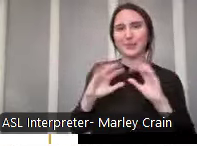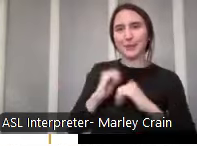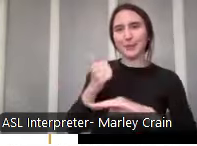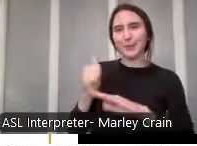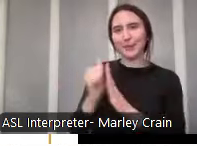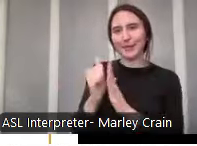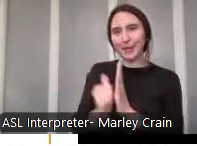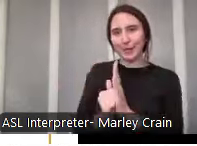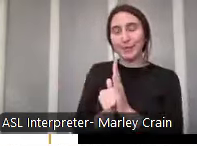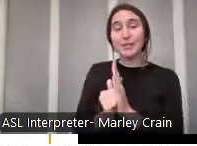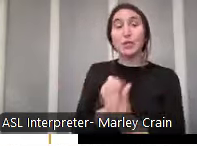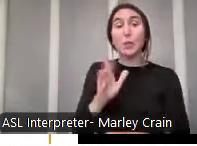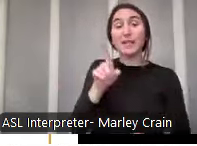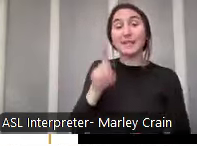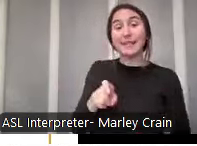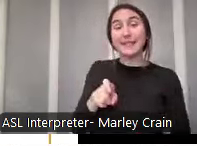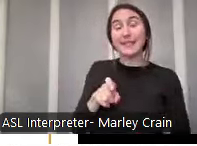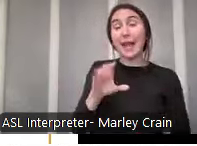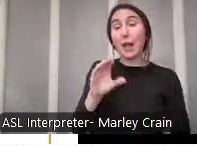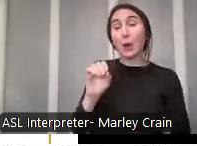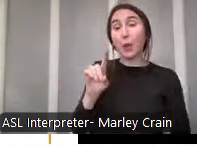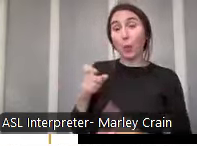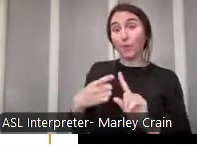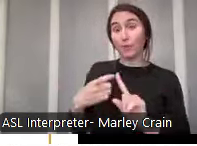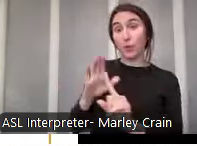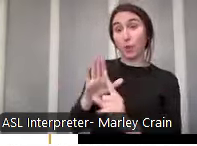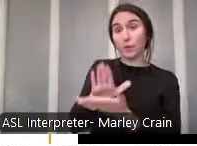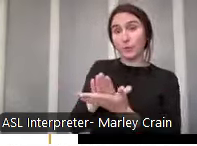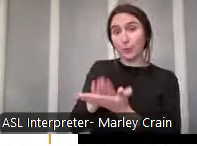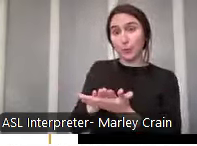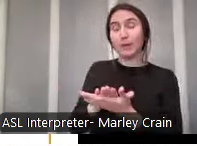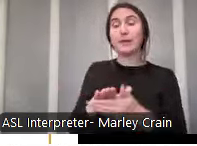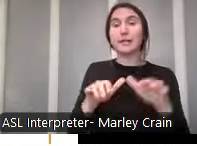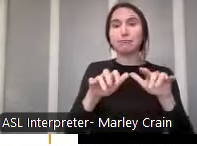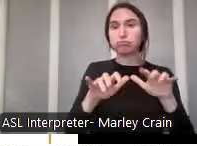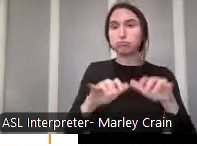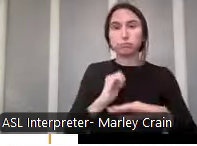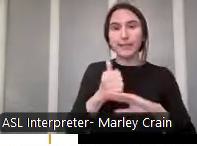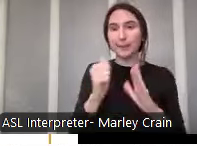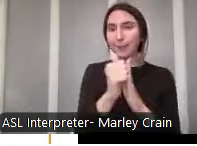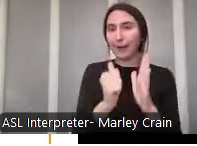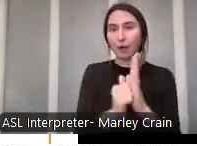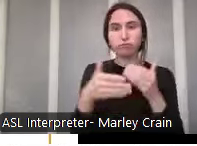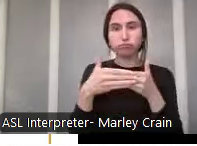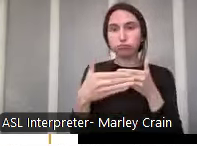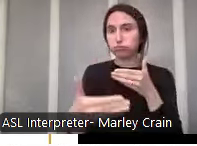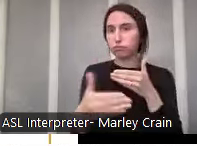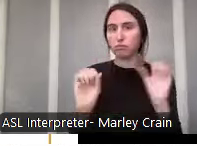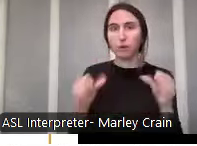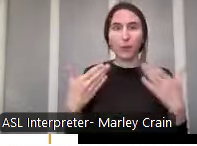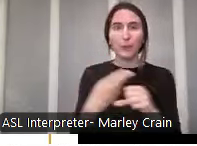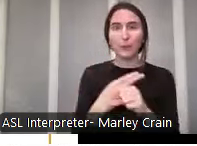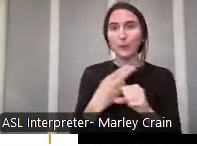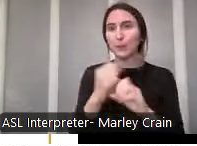your school. Once you have that, you can keep signing in. And you'll find a lot of information about